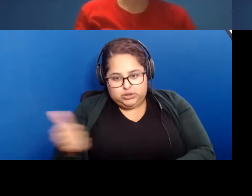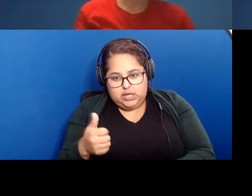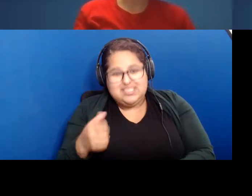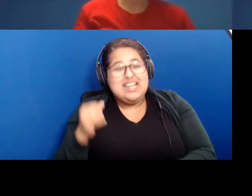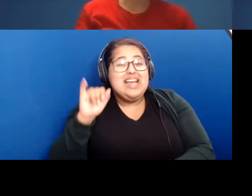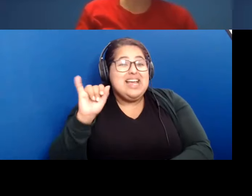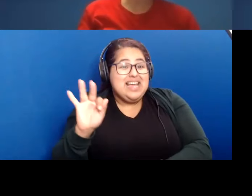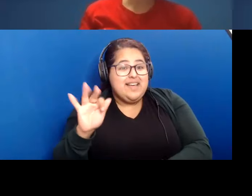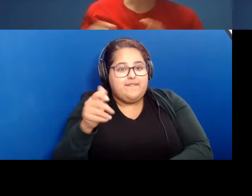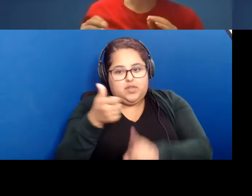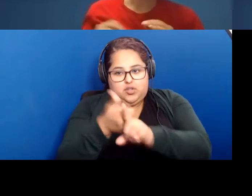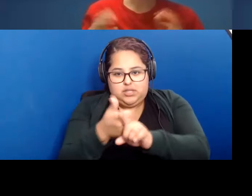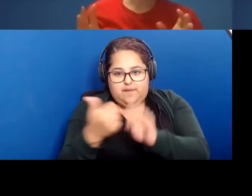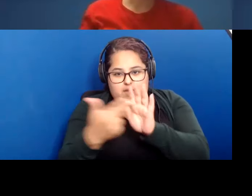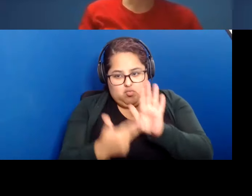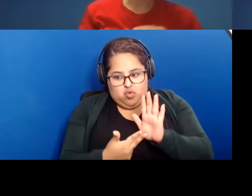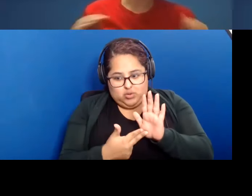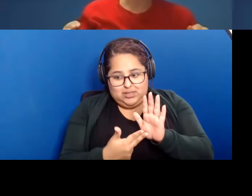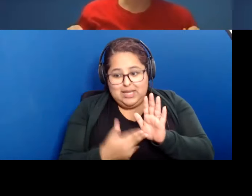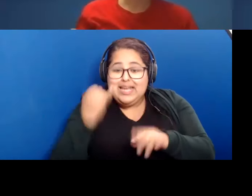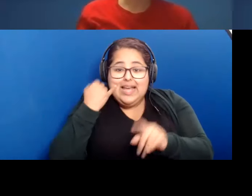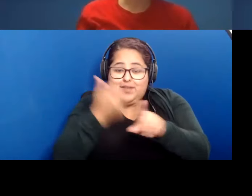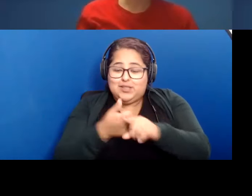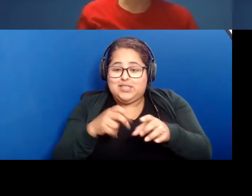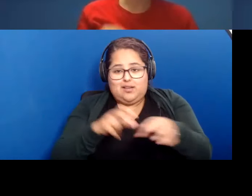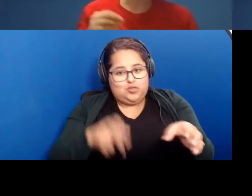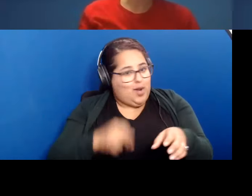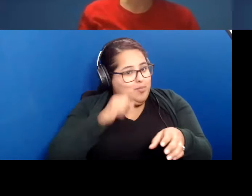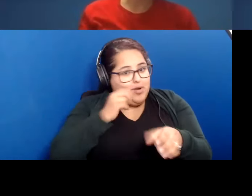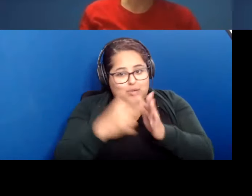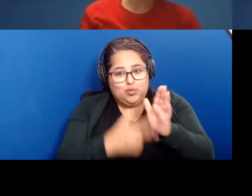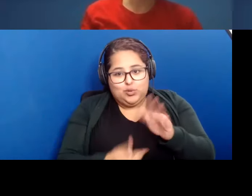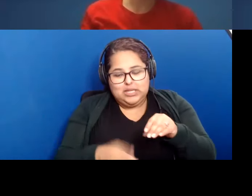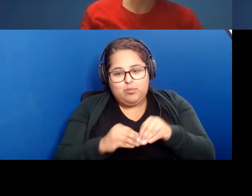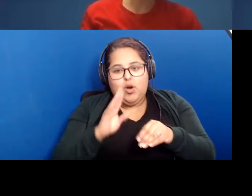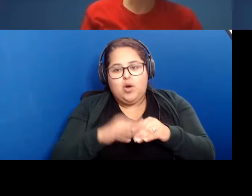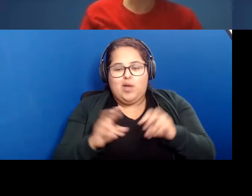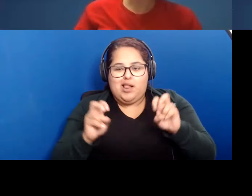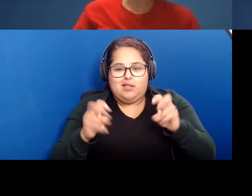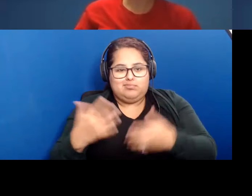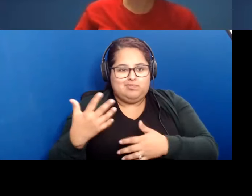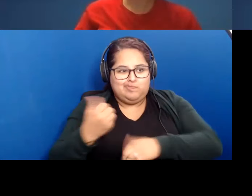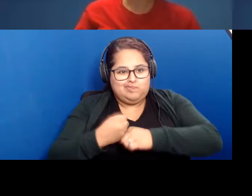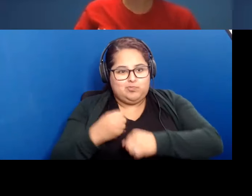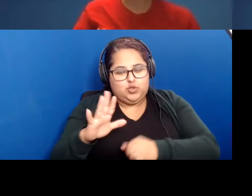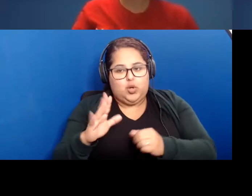enrolled. If you drop and you are no longer enrolled, they will deactivate your bus pass.